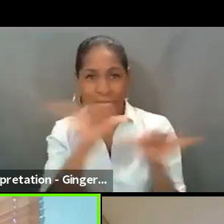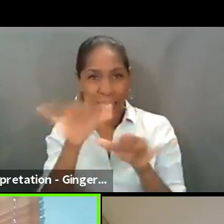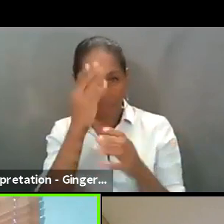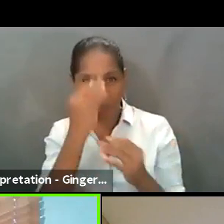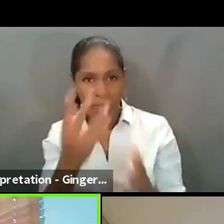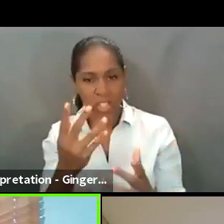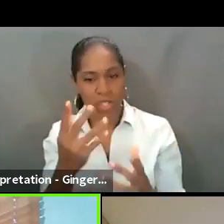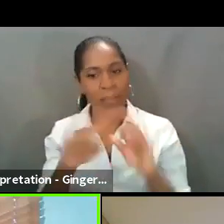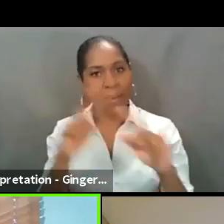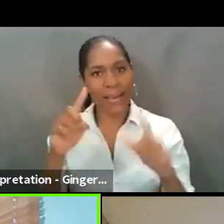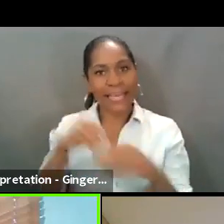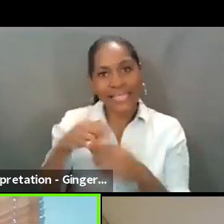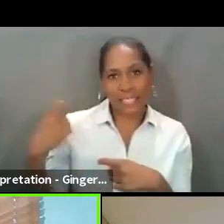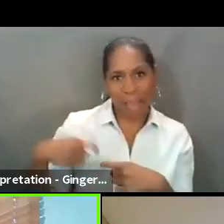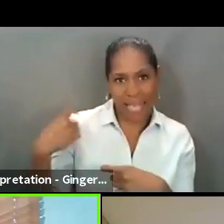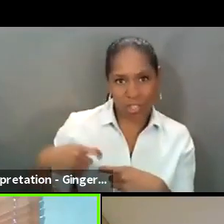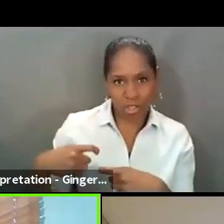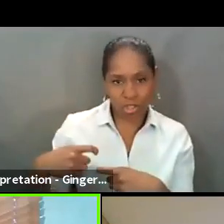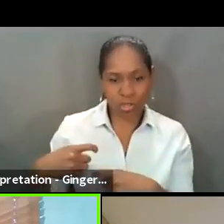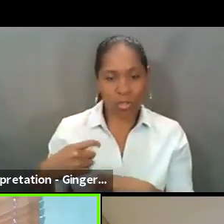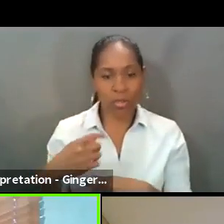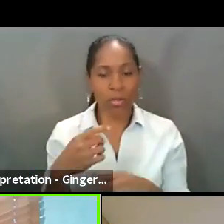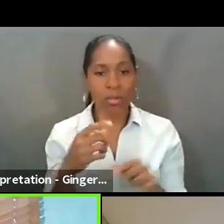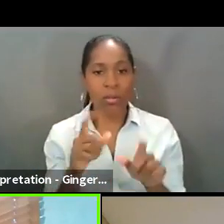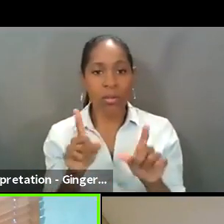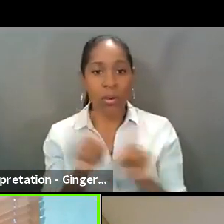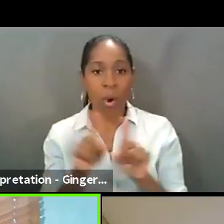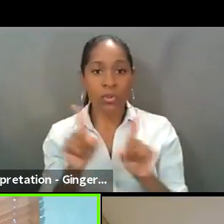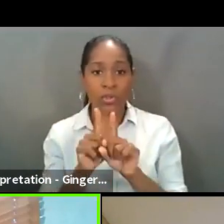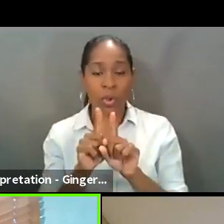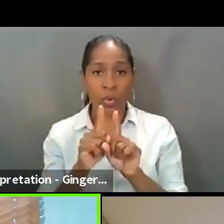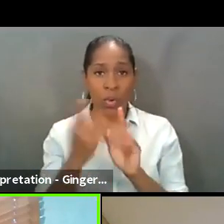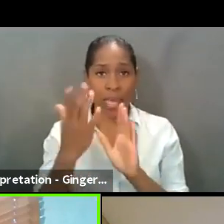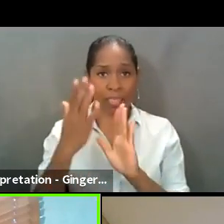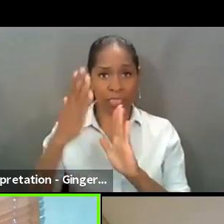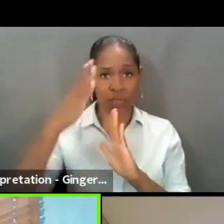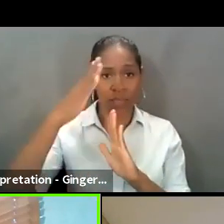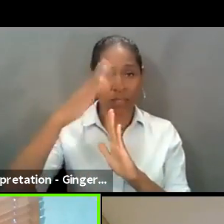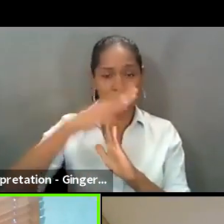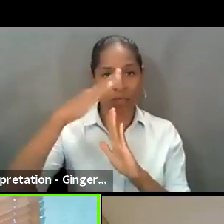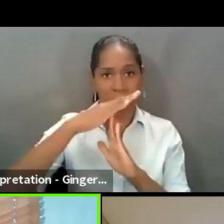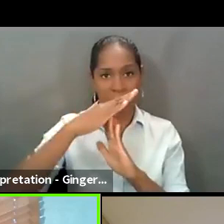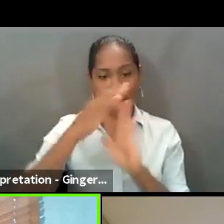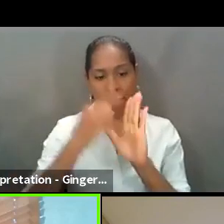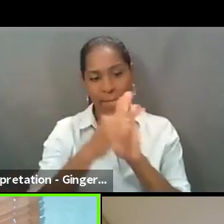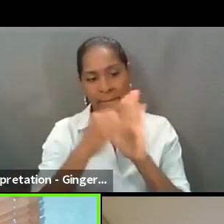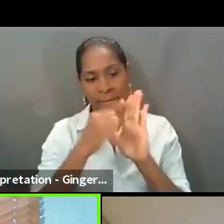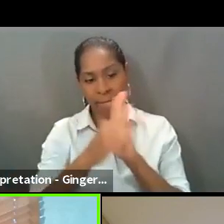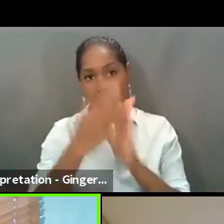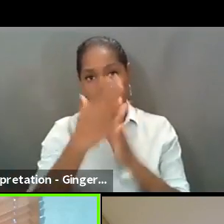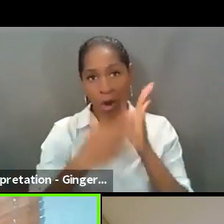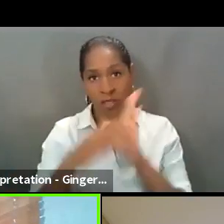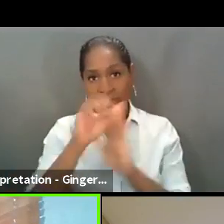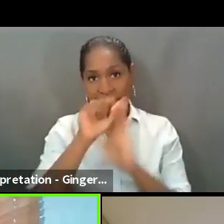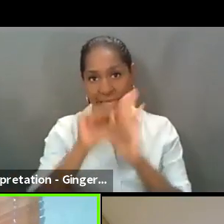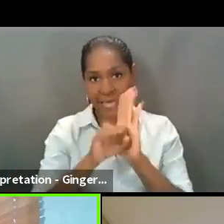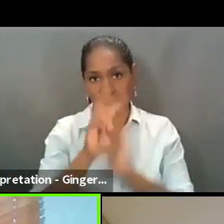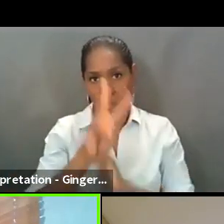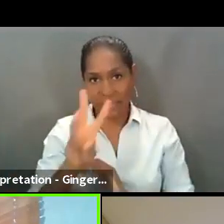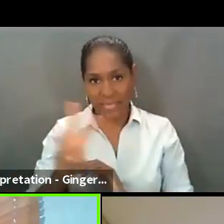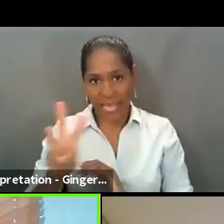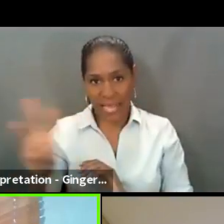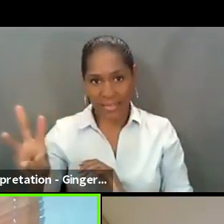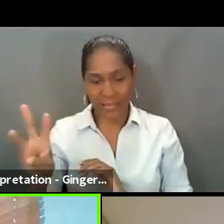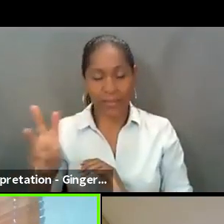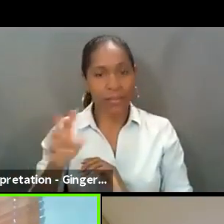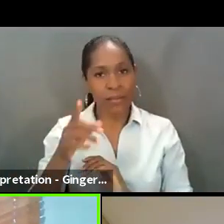Spanish. And then also at the top side of the website, at the state side, you can actually change the